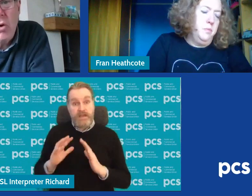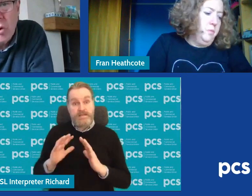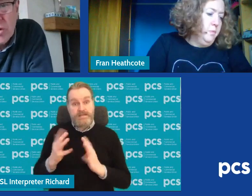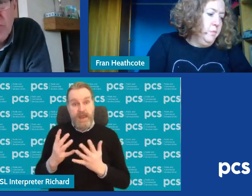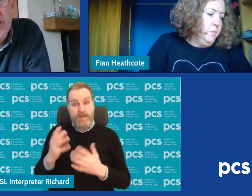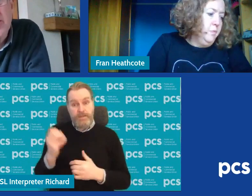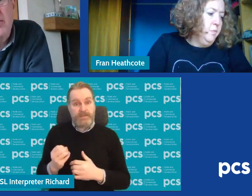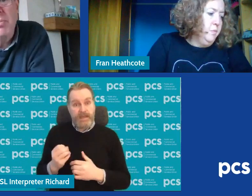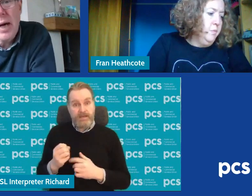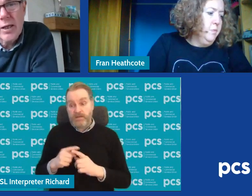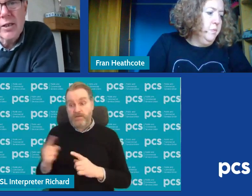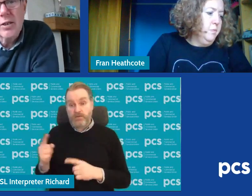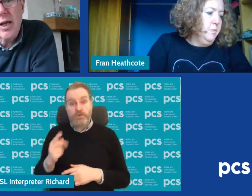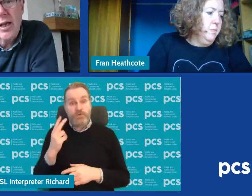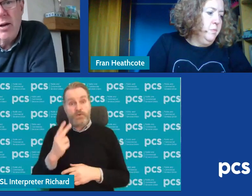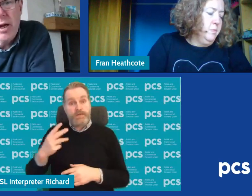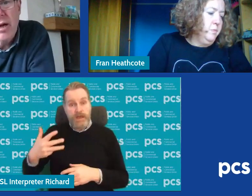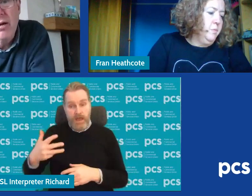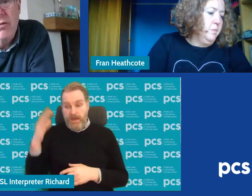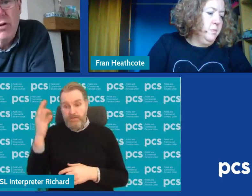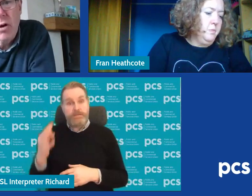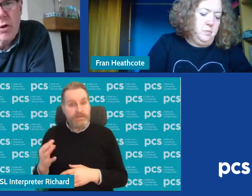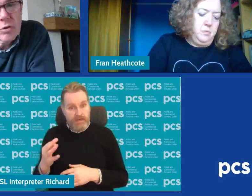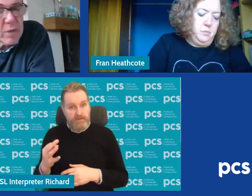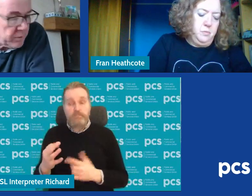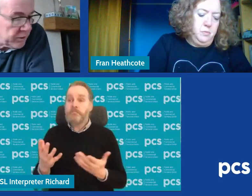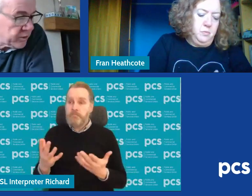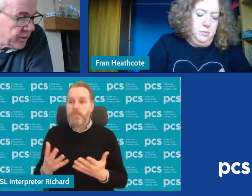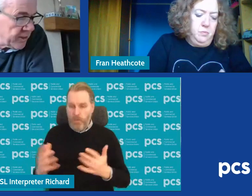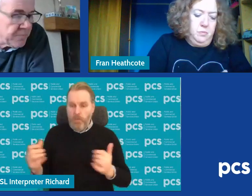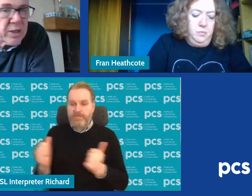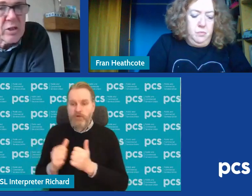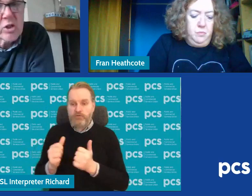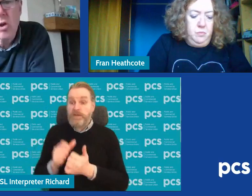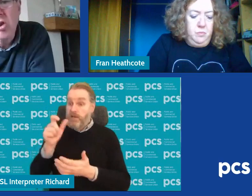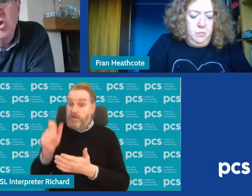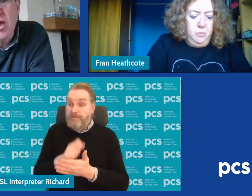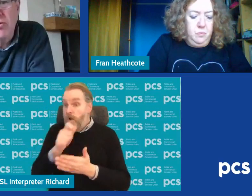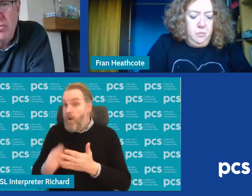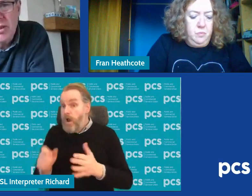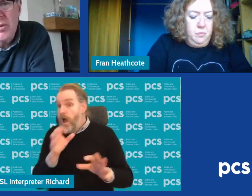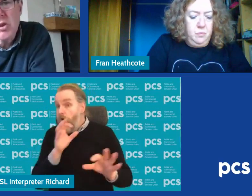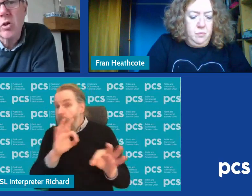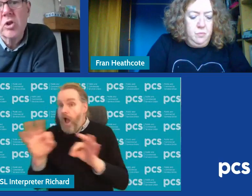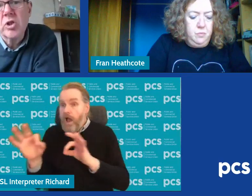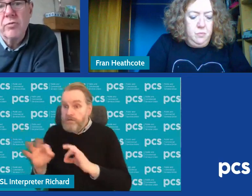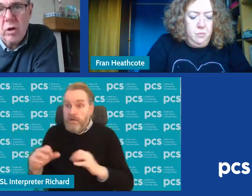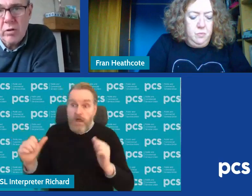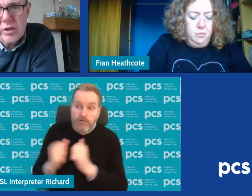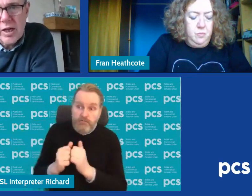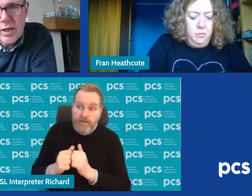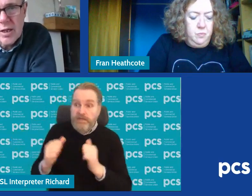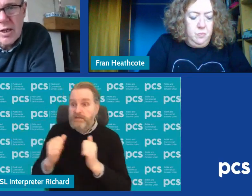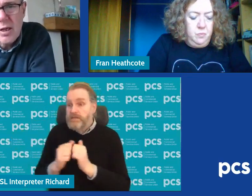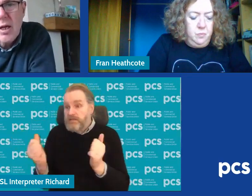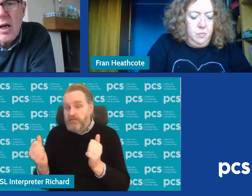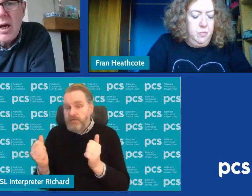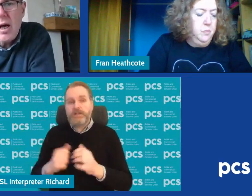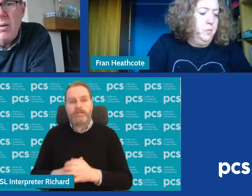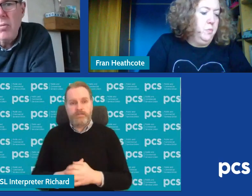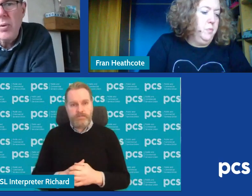has authorised a ballot in that area of those members. In Scottish Government and the Scottish devolved